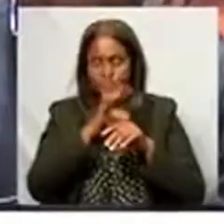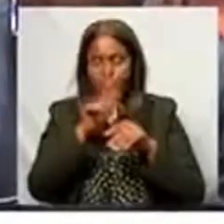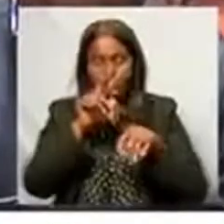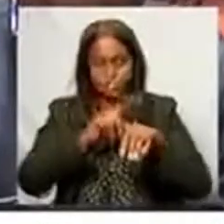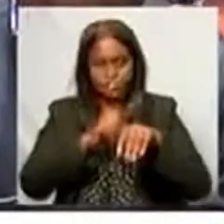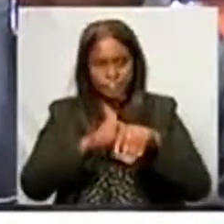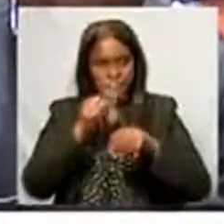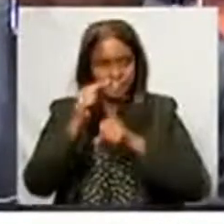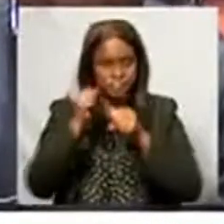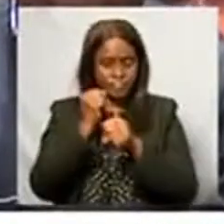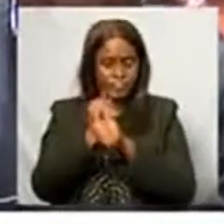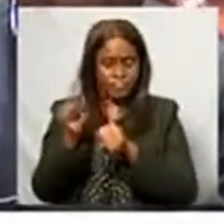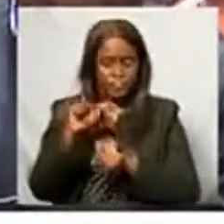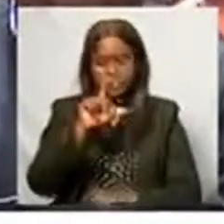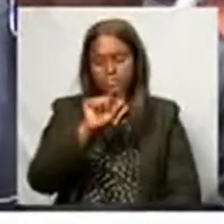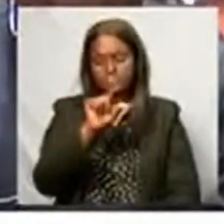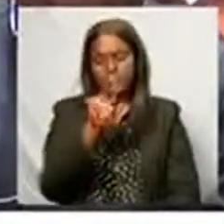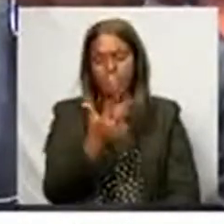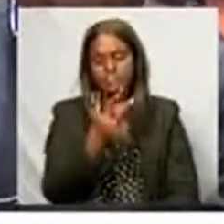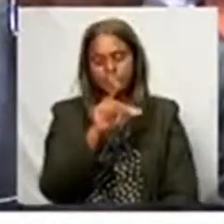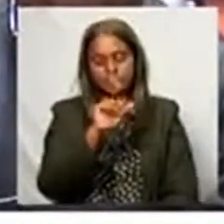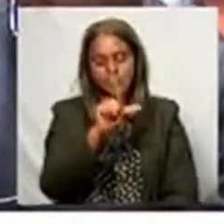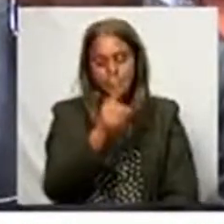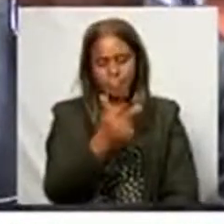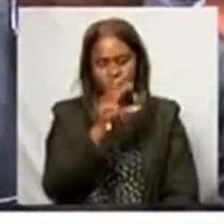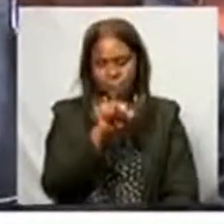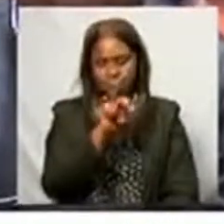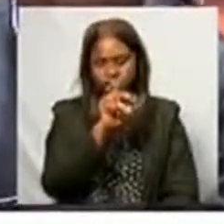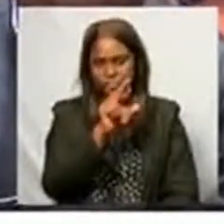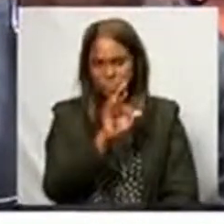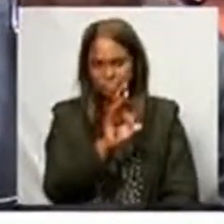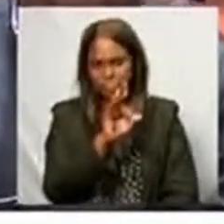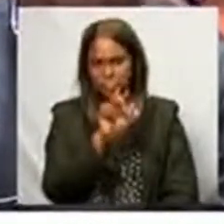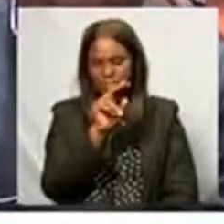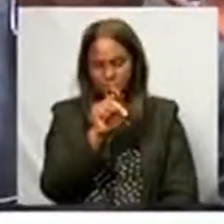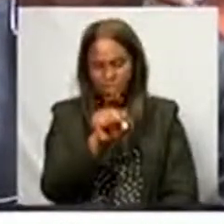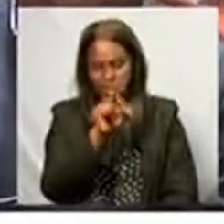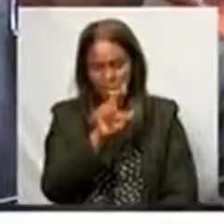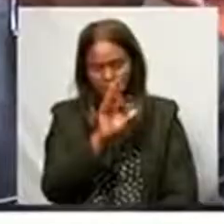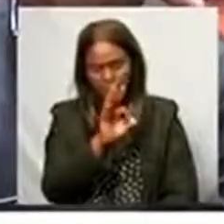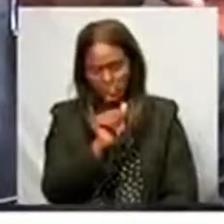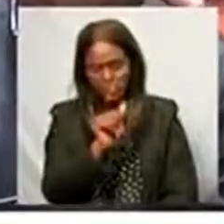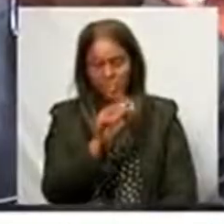during the fiscal year 2023, NRFA received